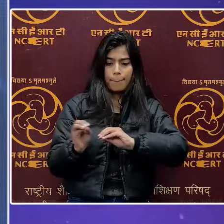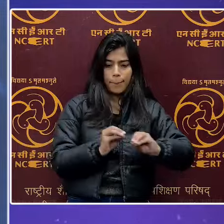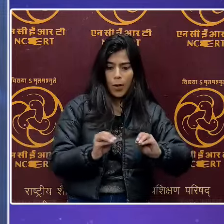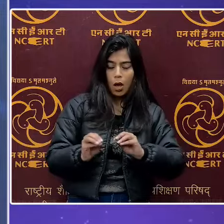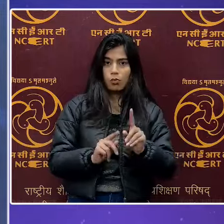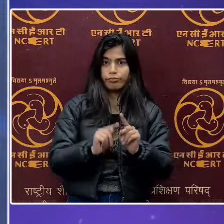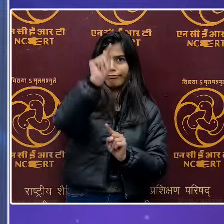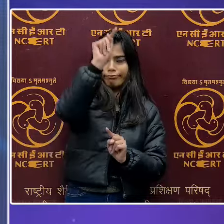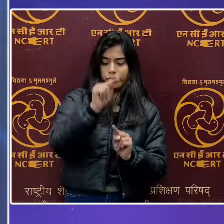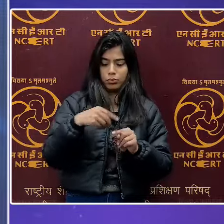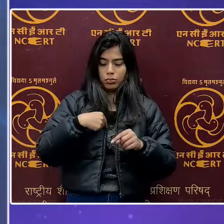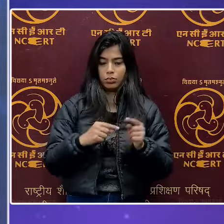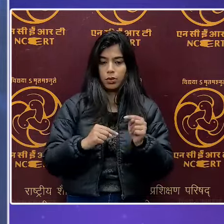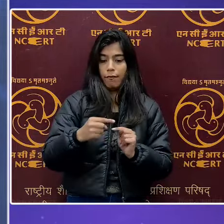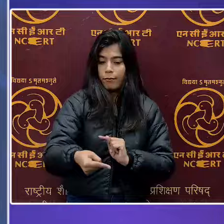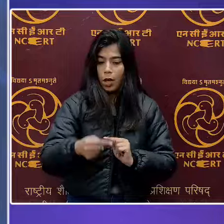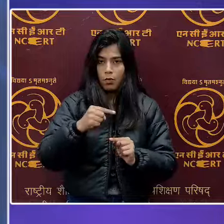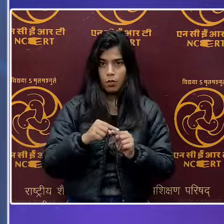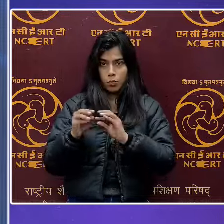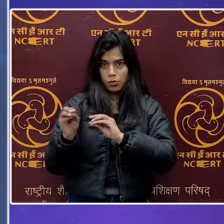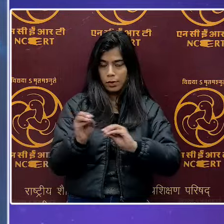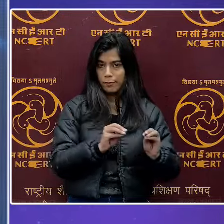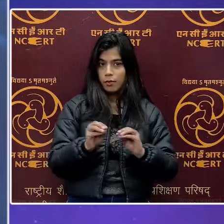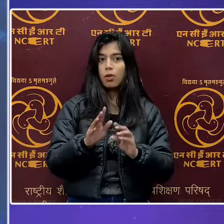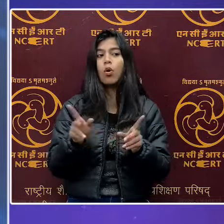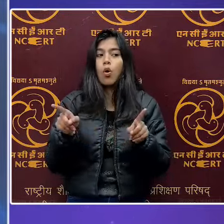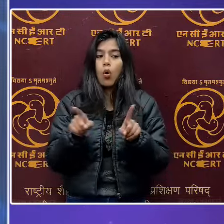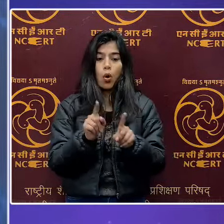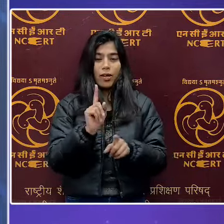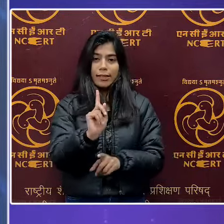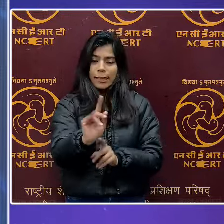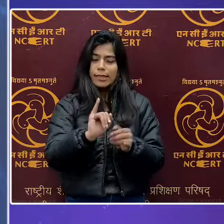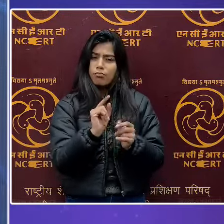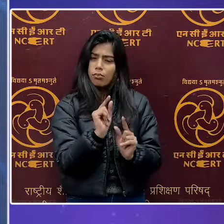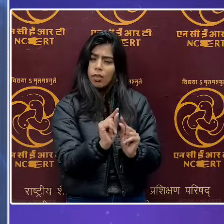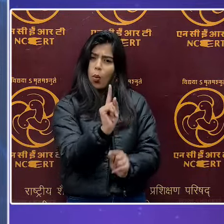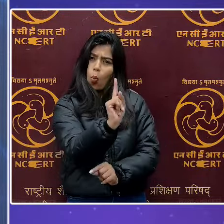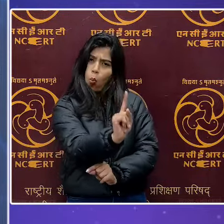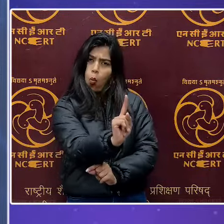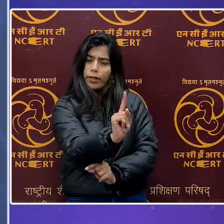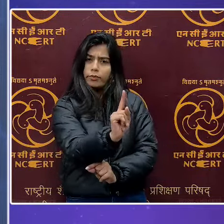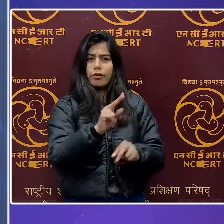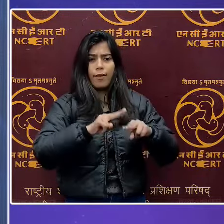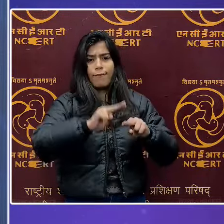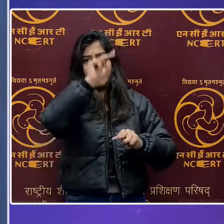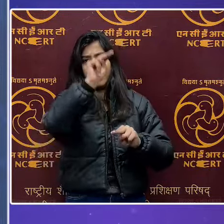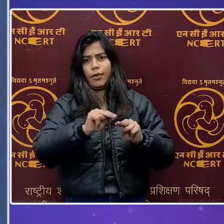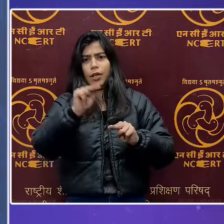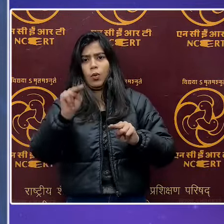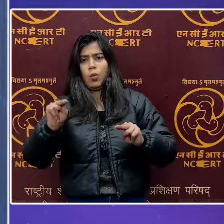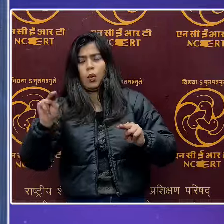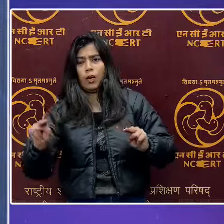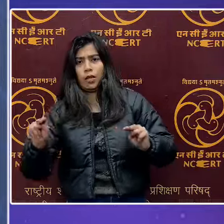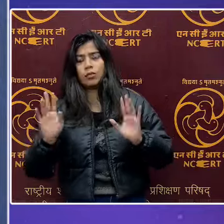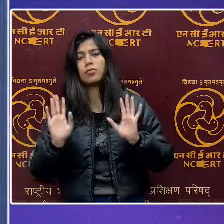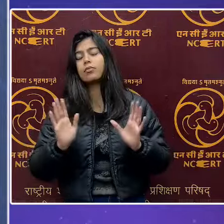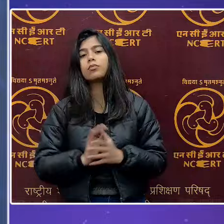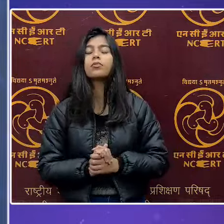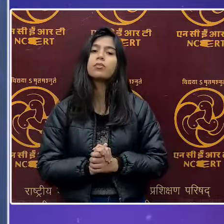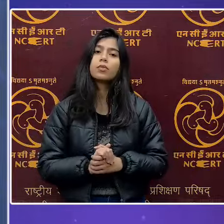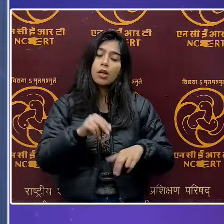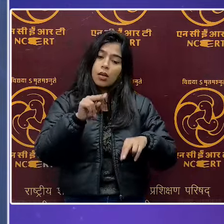and forth, and then it has only single frequency. It doesn't have a combination of frequency. It will have